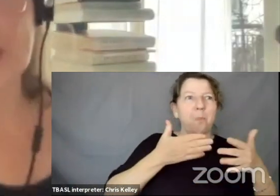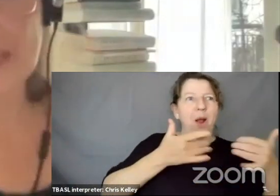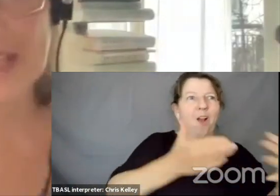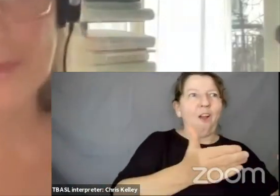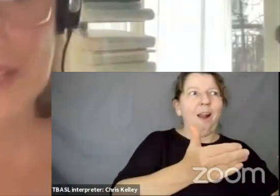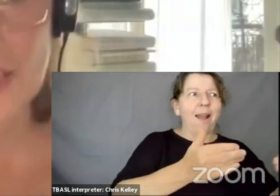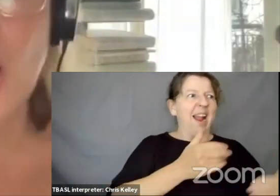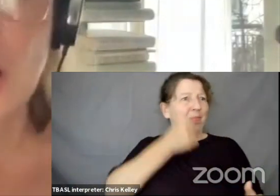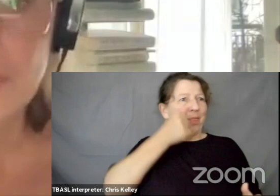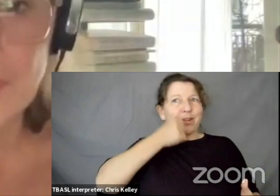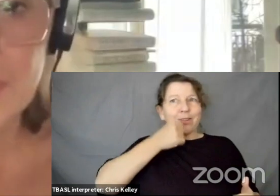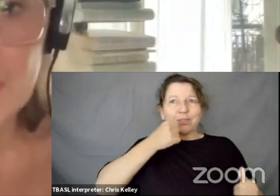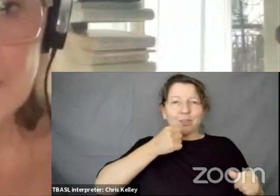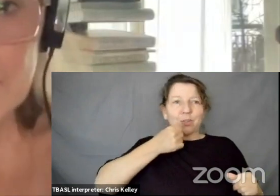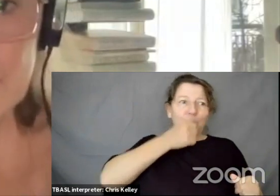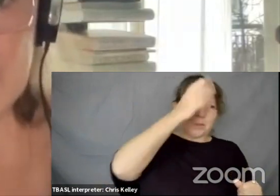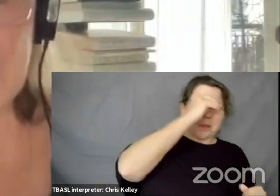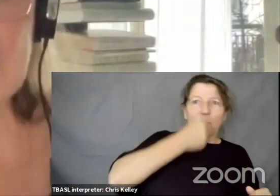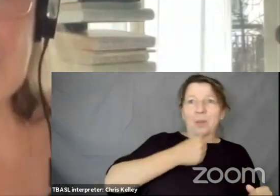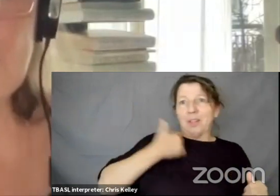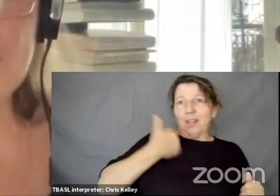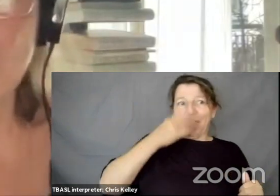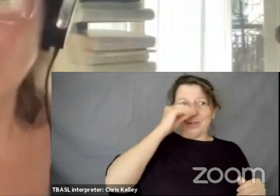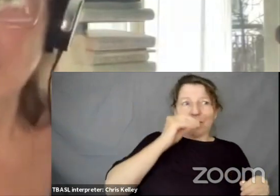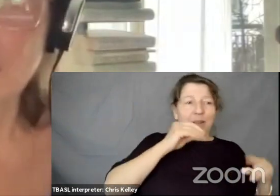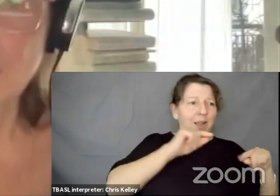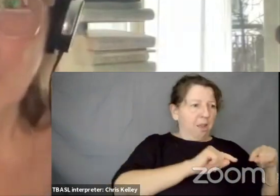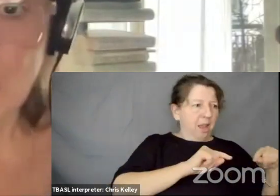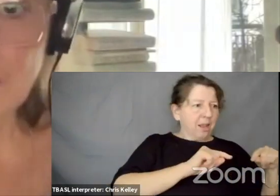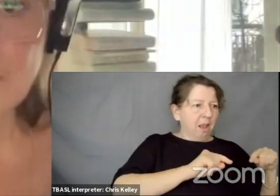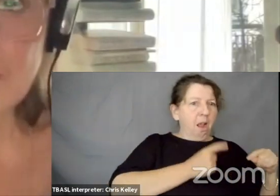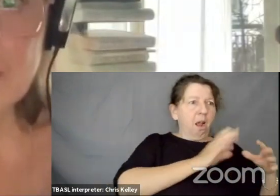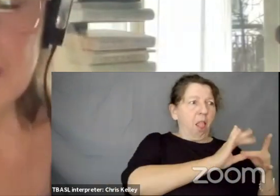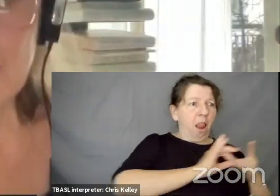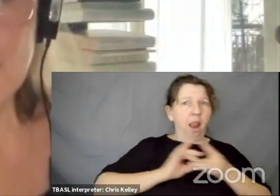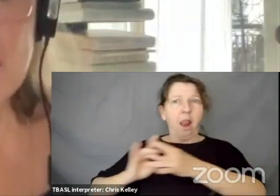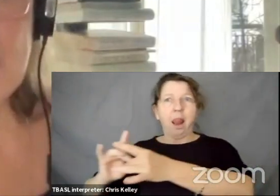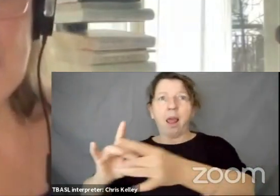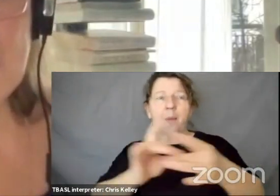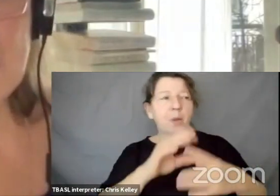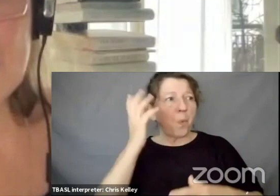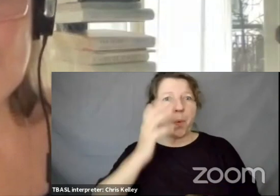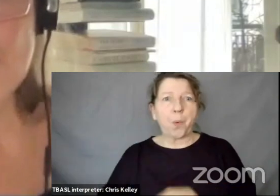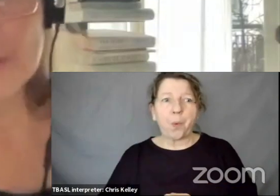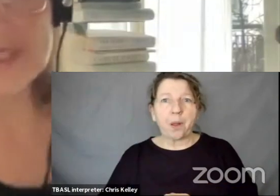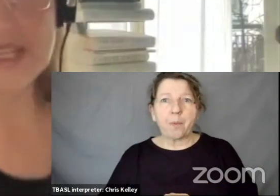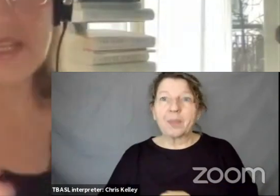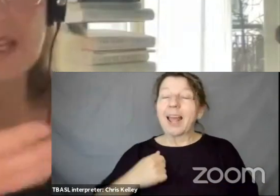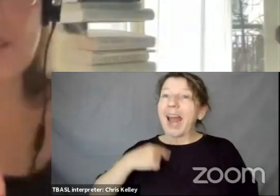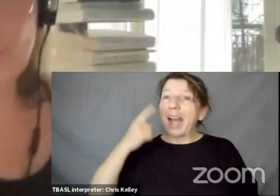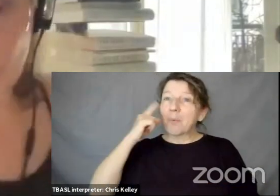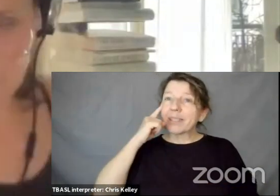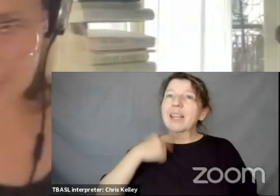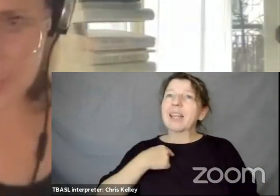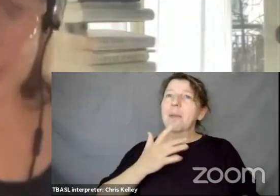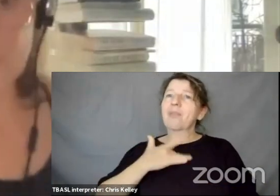was thinking a lot about loss and how we hold loss. But, you know, we're standing